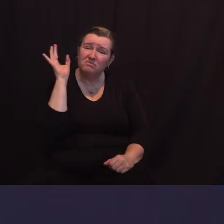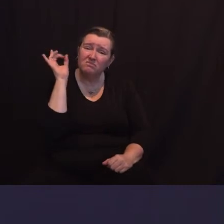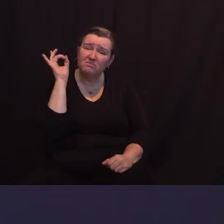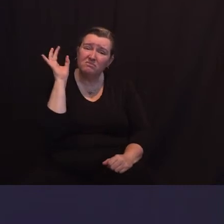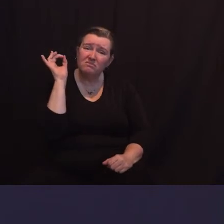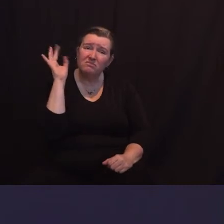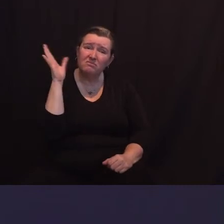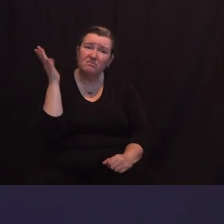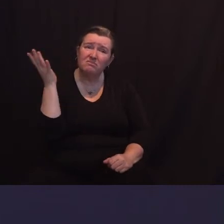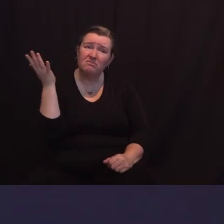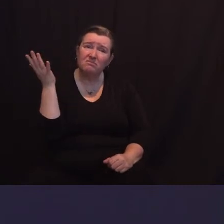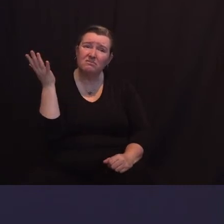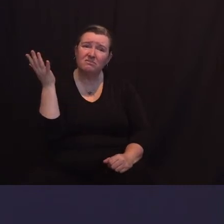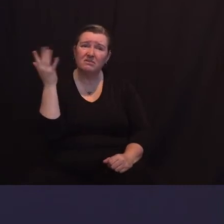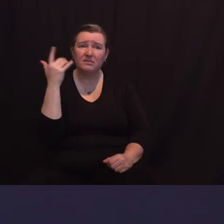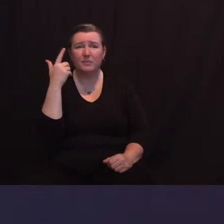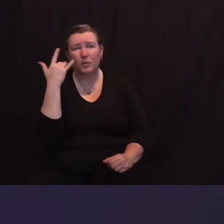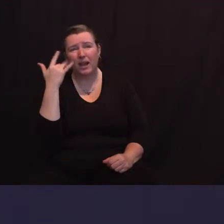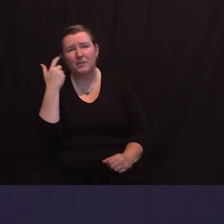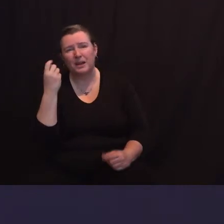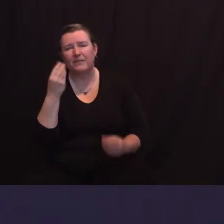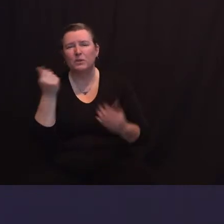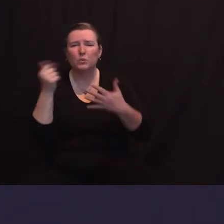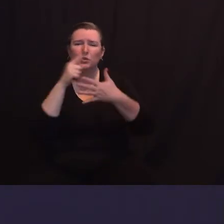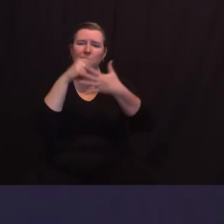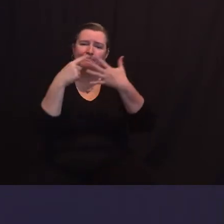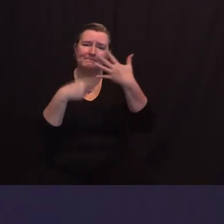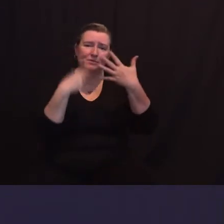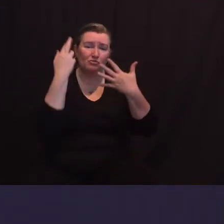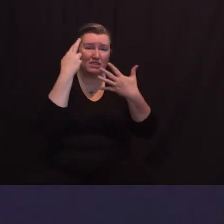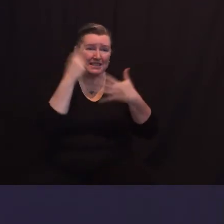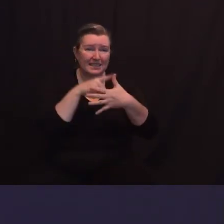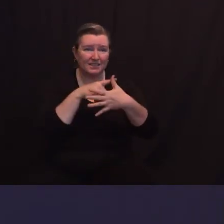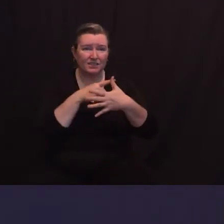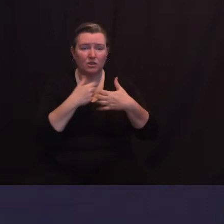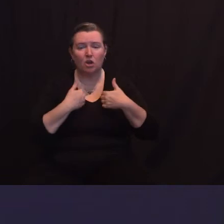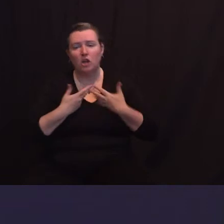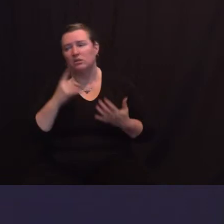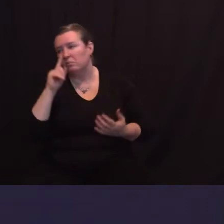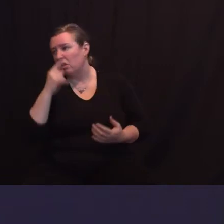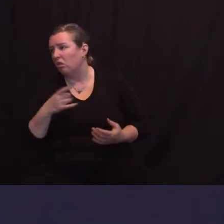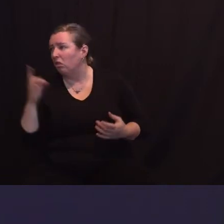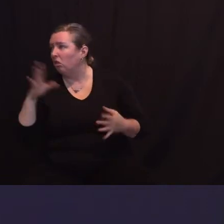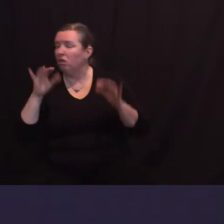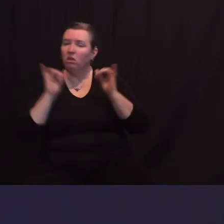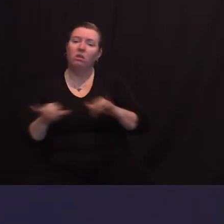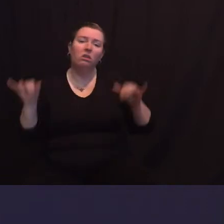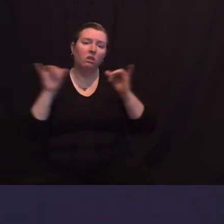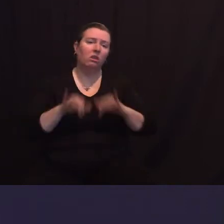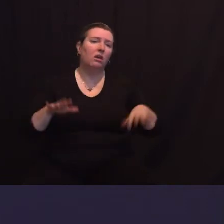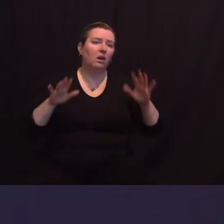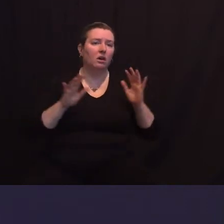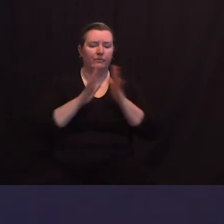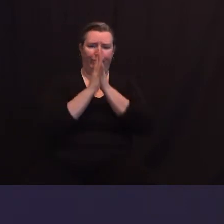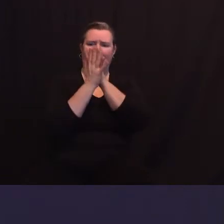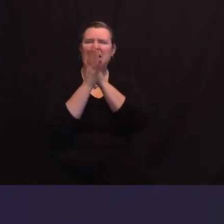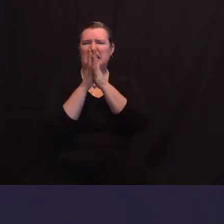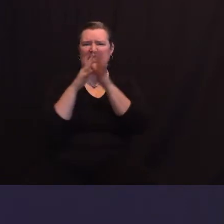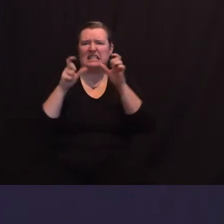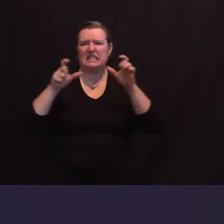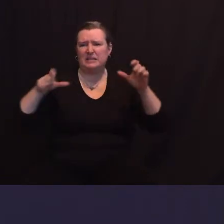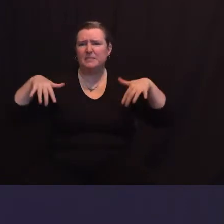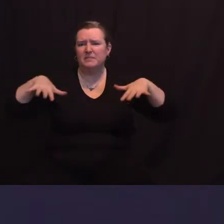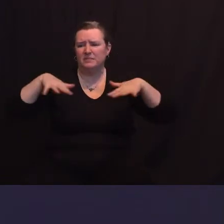fatigue, but overwhelmingly density, especially not just the state, but the region adjacent